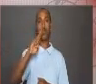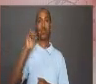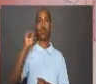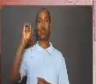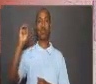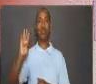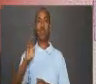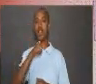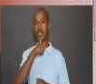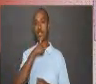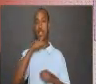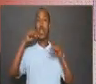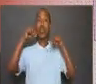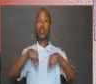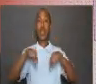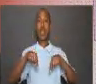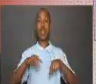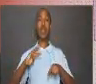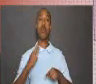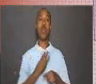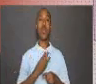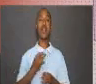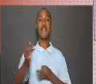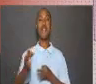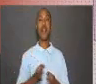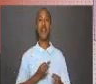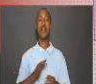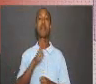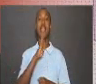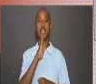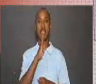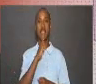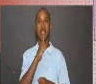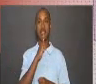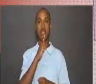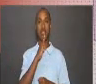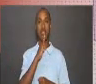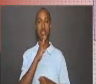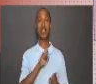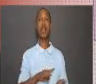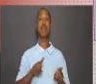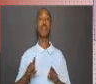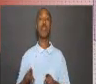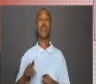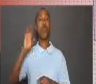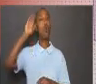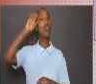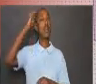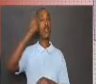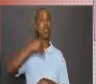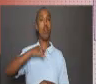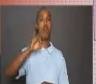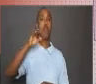acid. Today, we will define bases in terms of the concepts